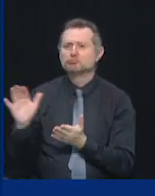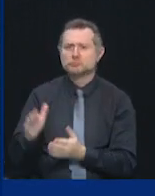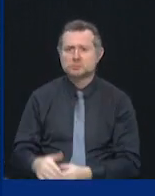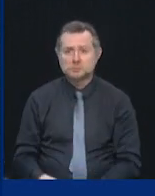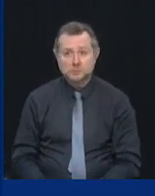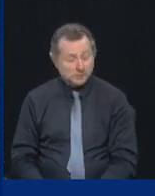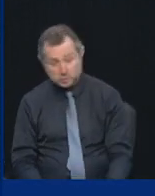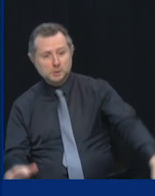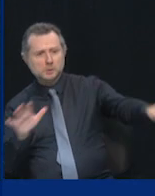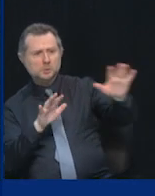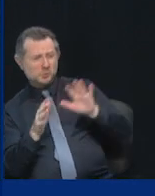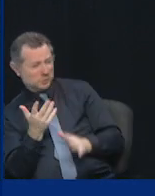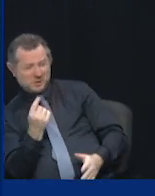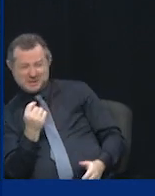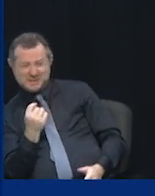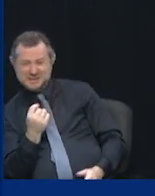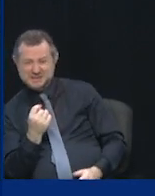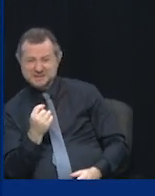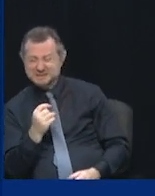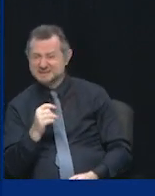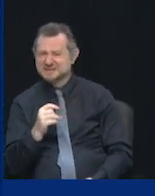We can't be in a situation where we're